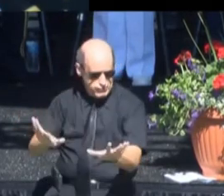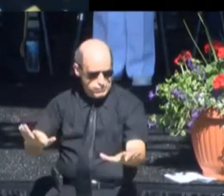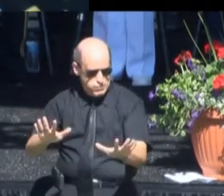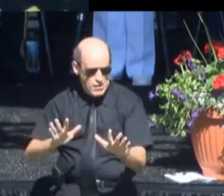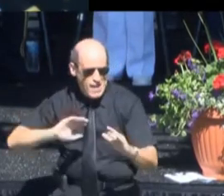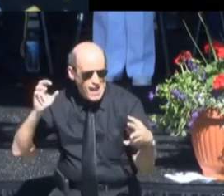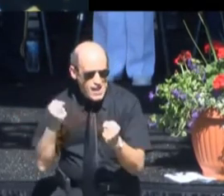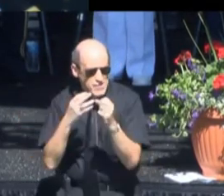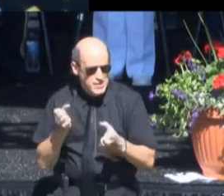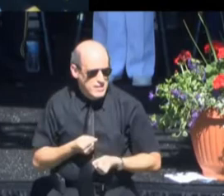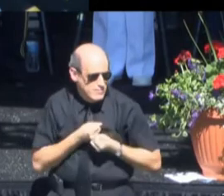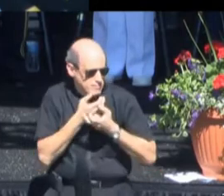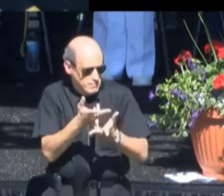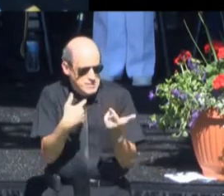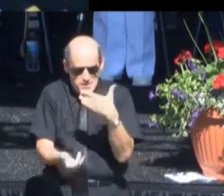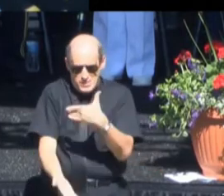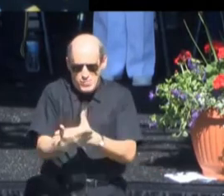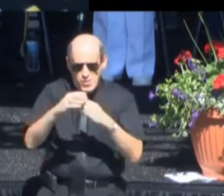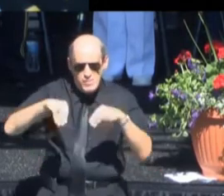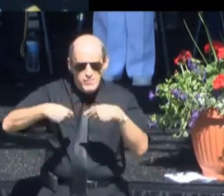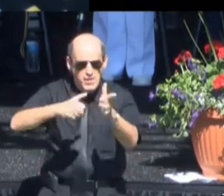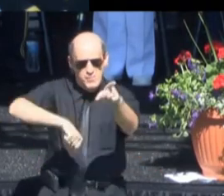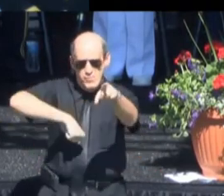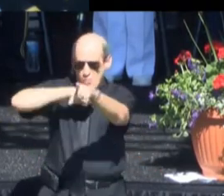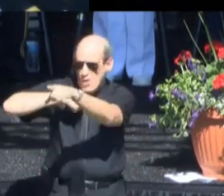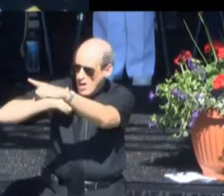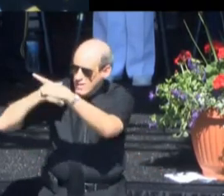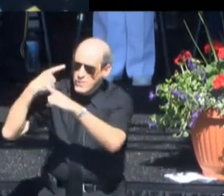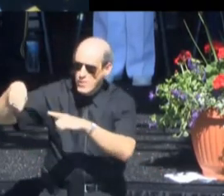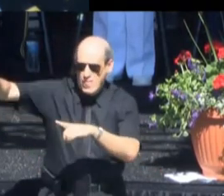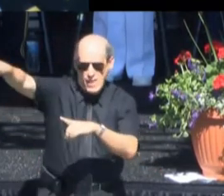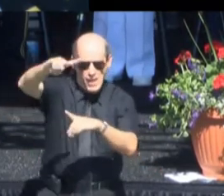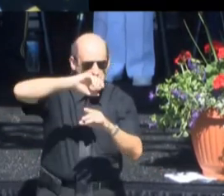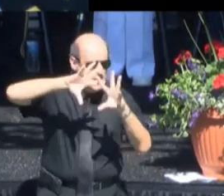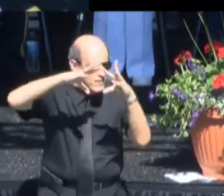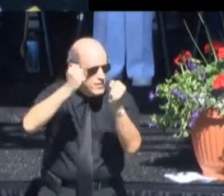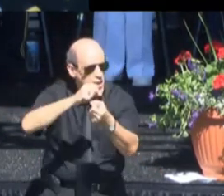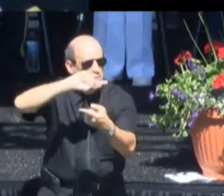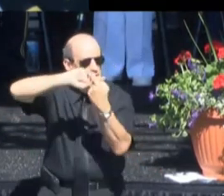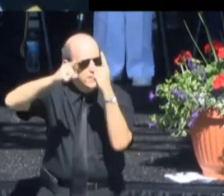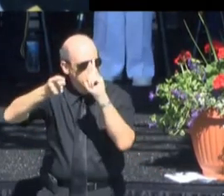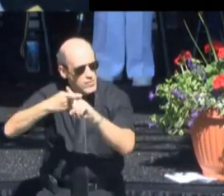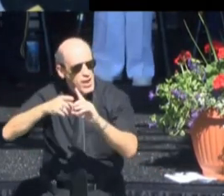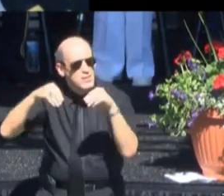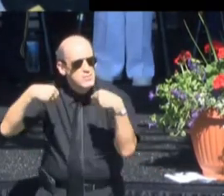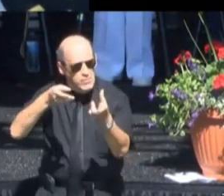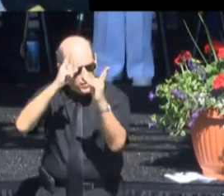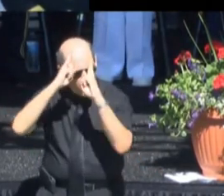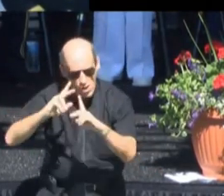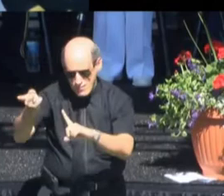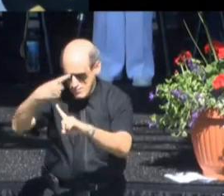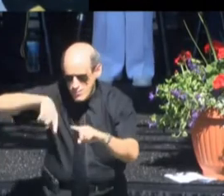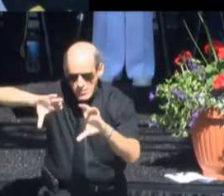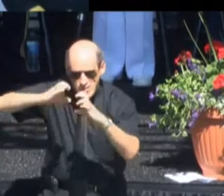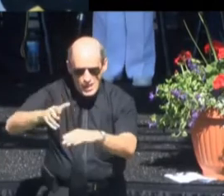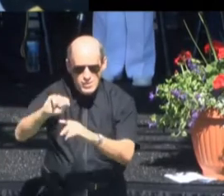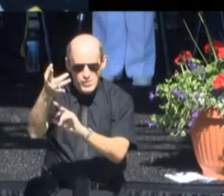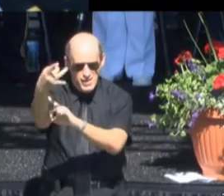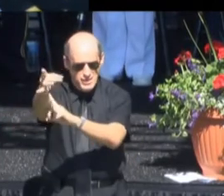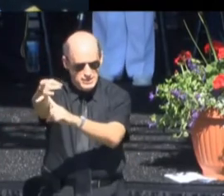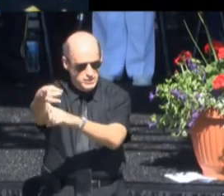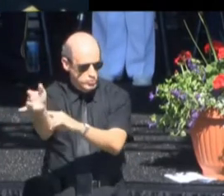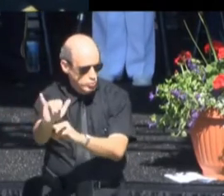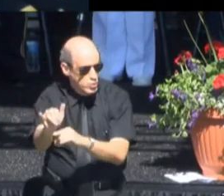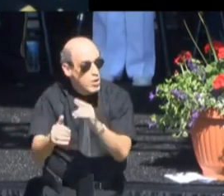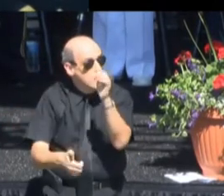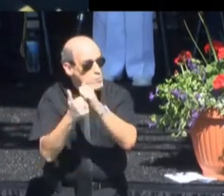here this morning bring a sense of pride to the parents, family, and friends, and bring honor to the class of 2018.